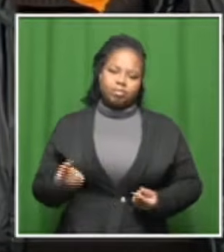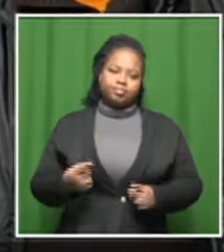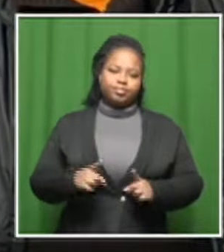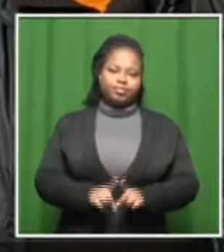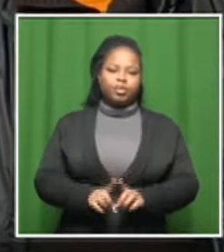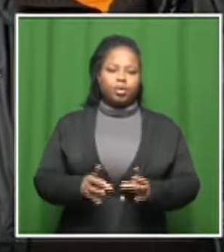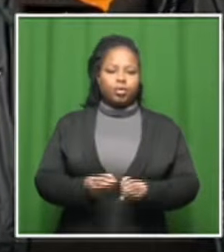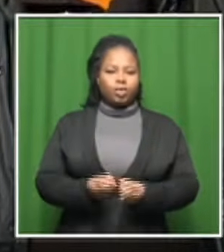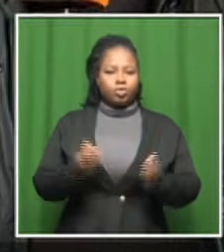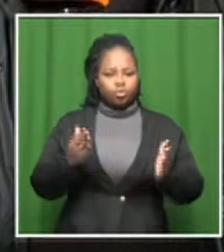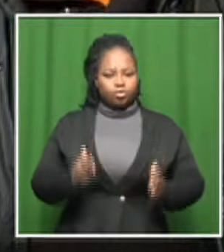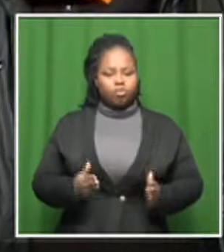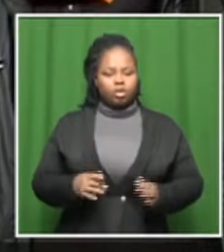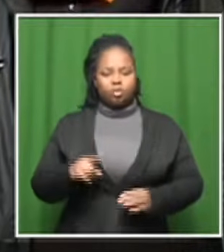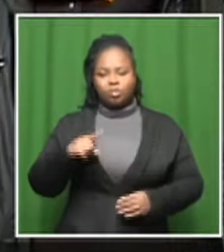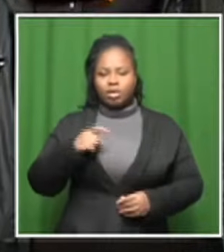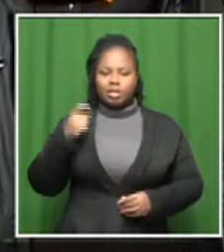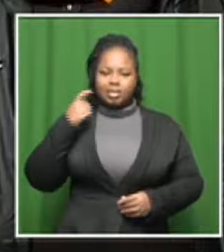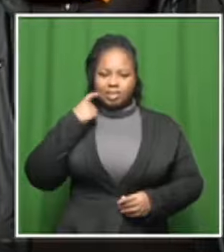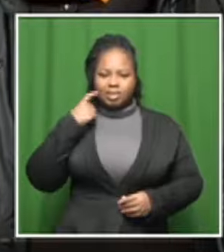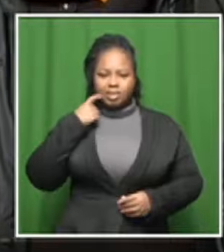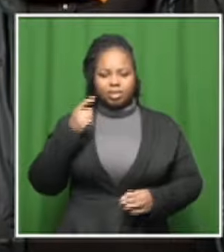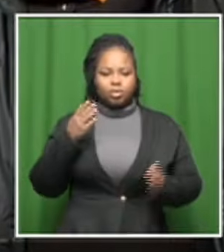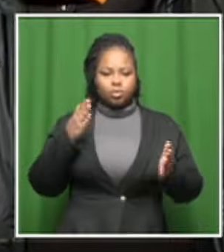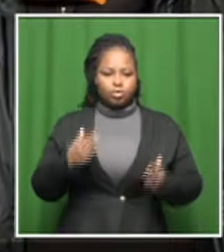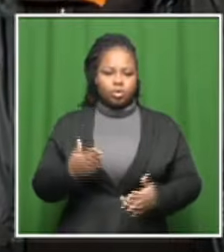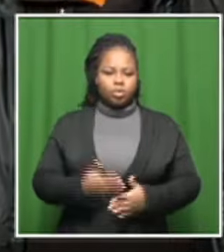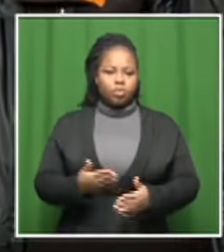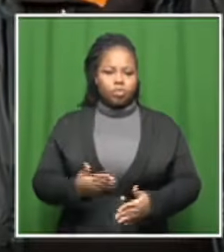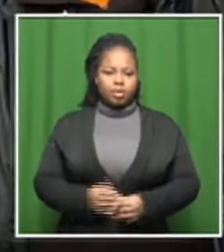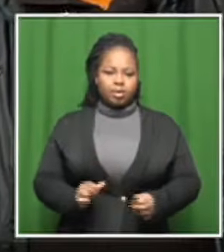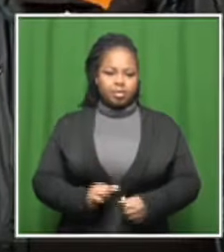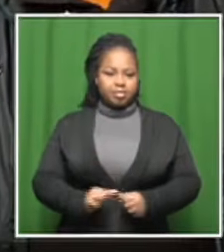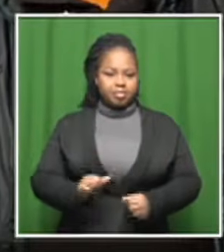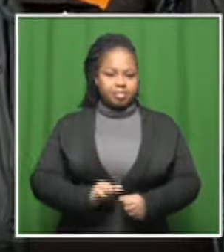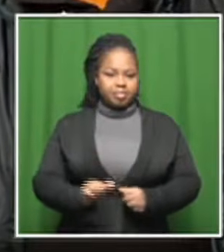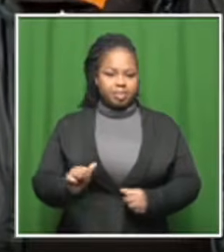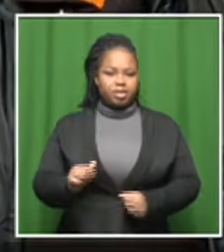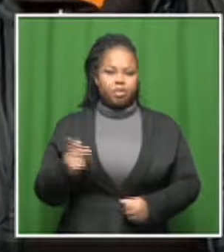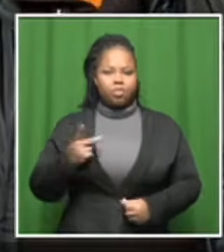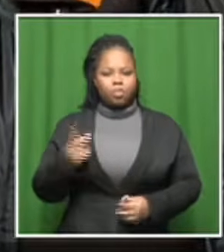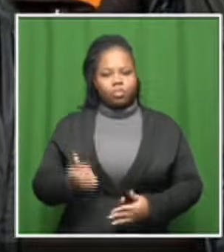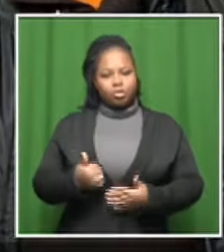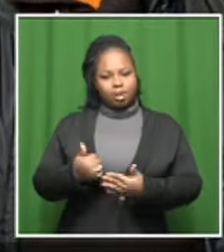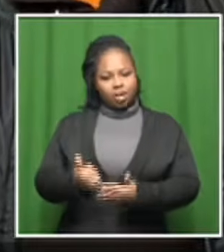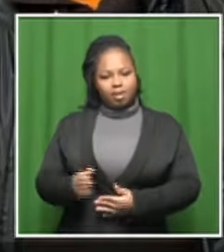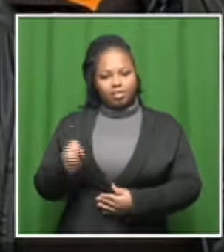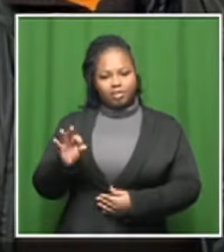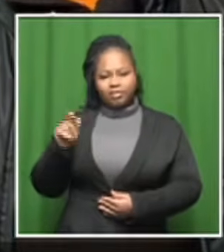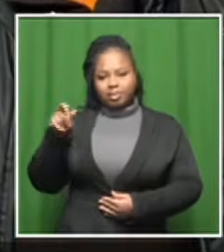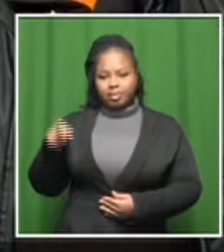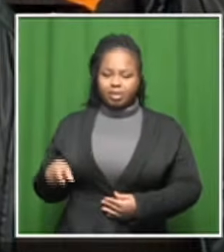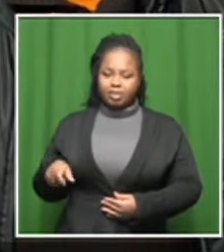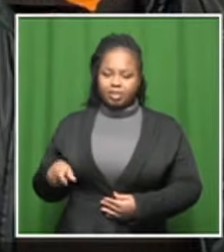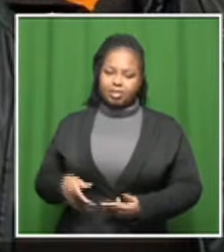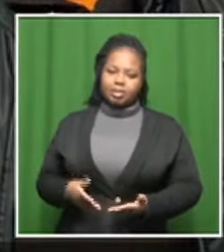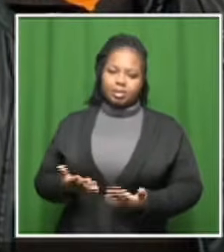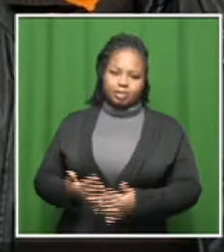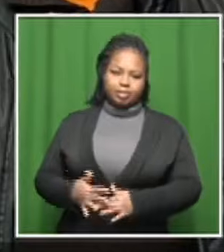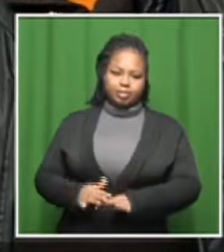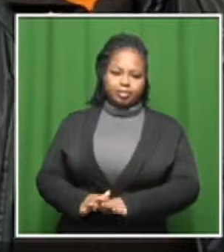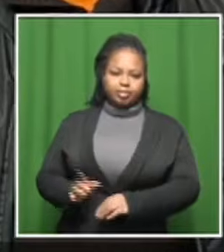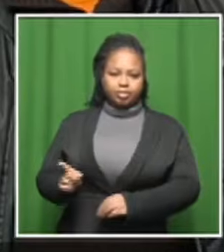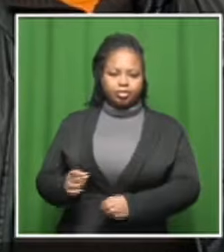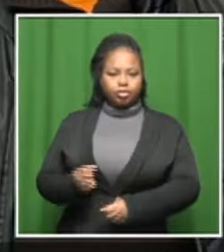human's activities more efficient, and also to assist where the human may have limitations in